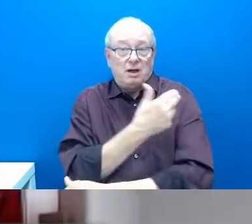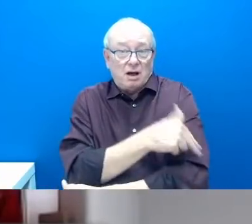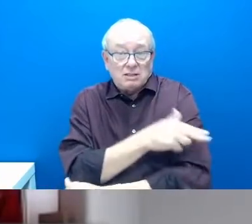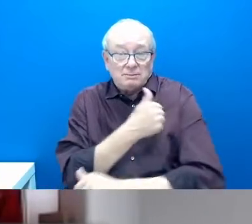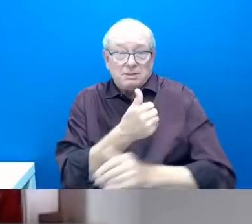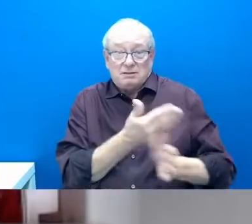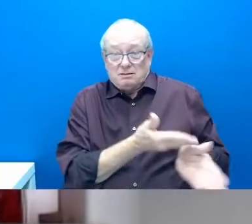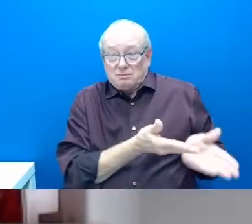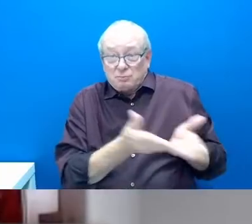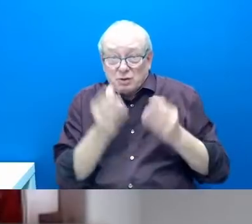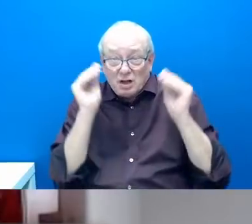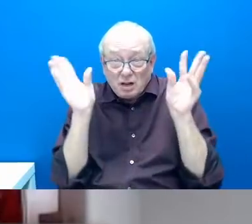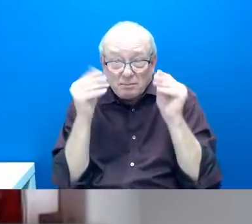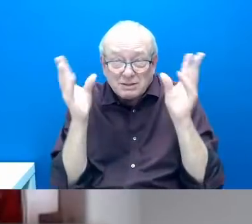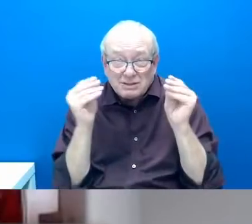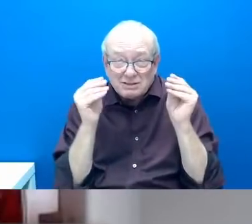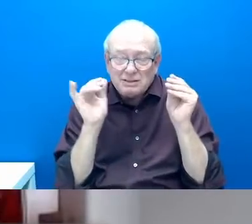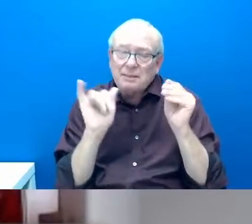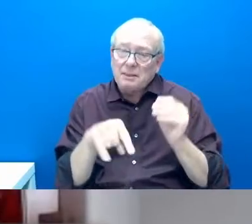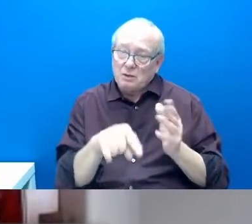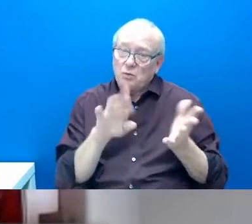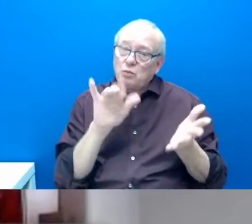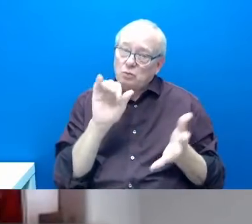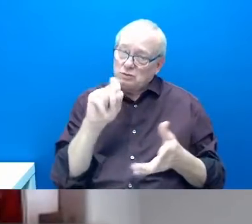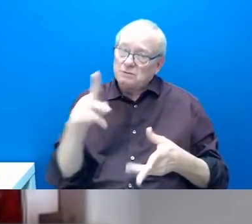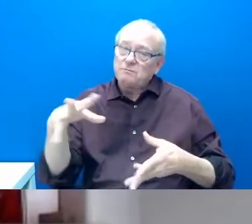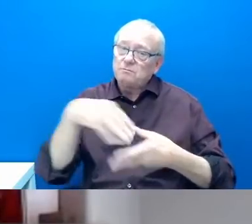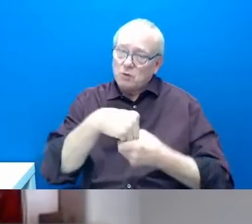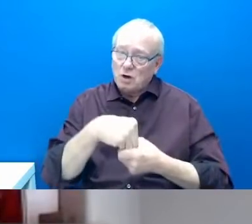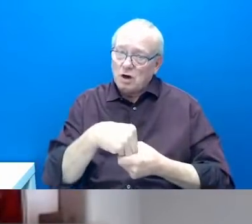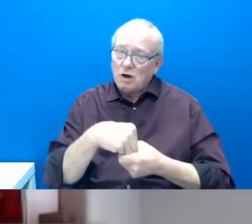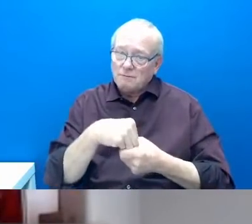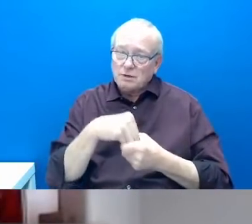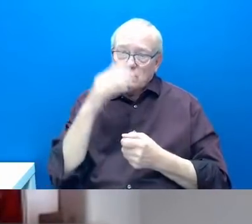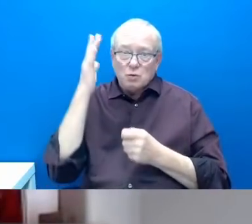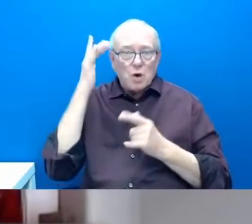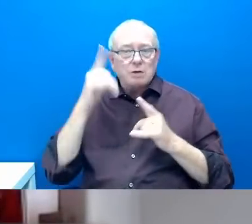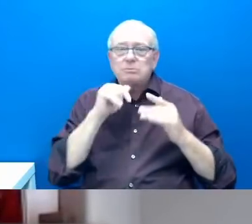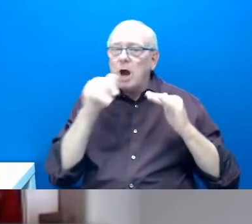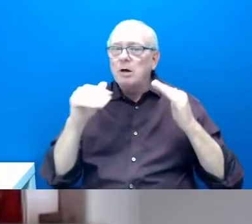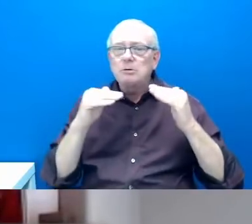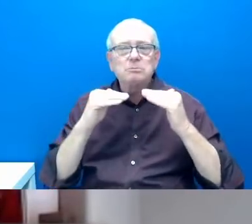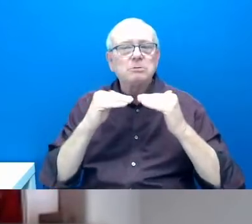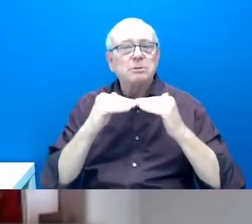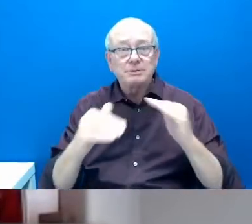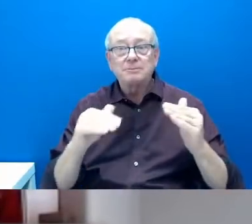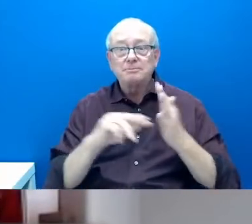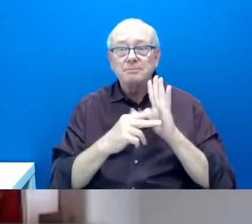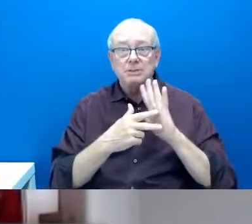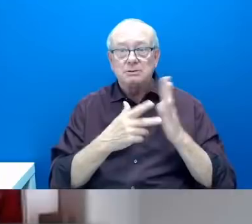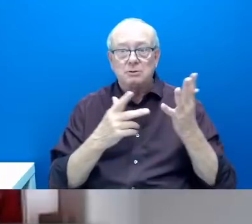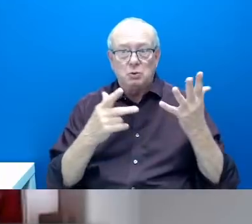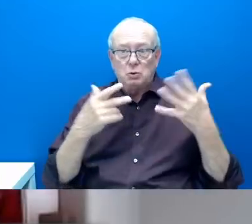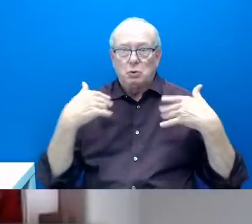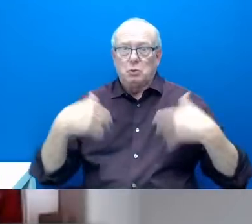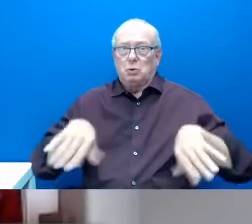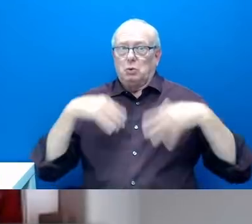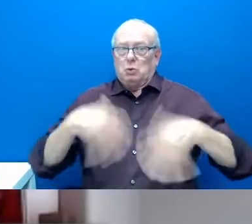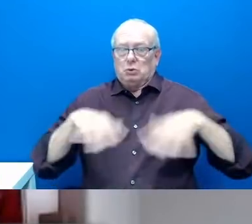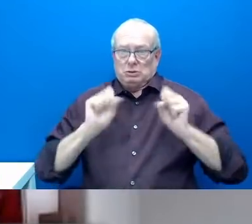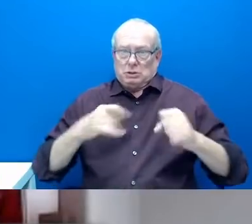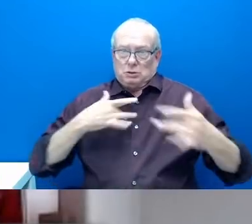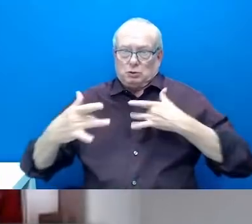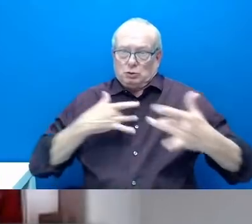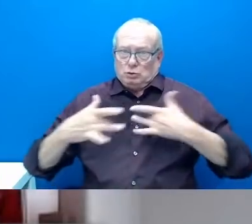if someone is unstable or becomes unstable in transport. Those are all concerns that get highlighted whenever there's a shift of care, going